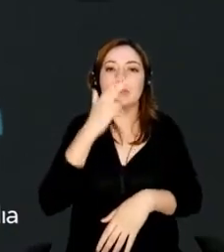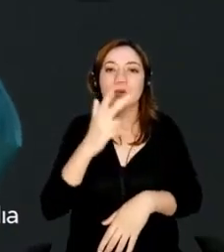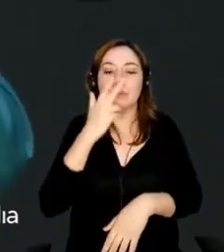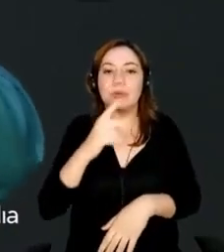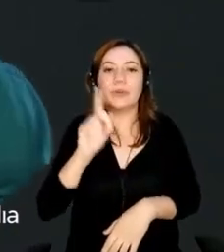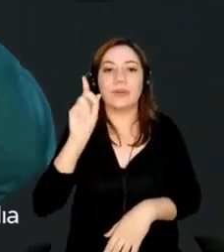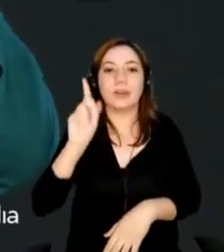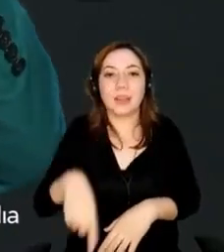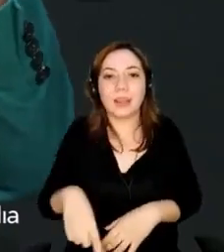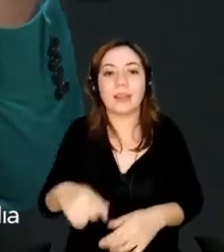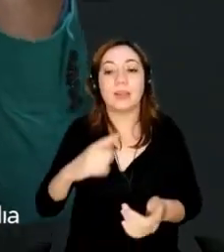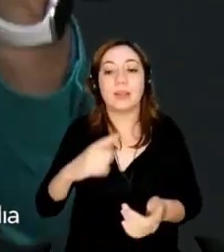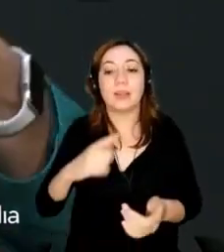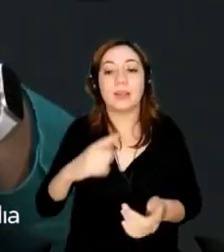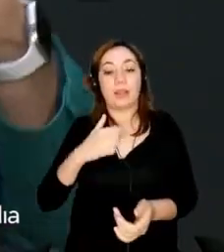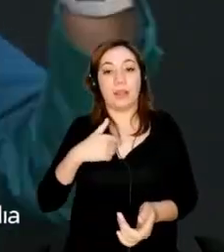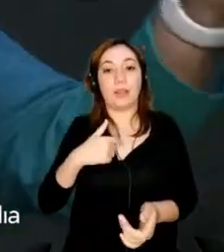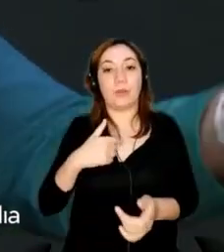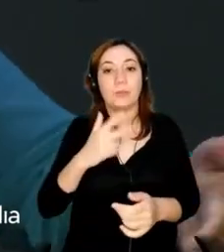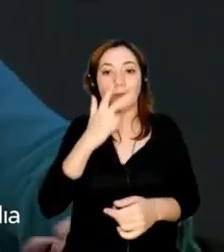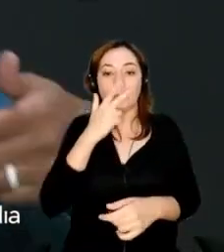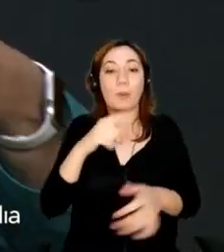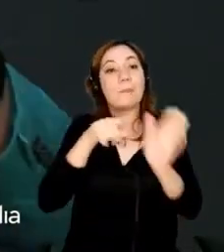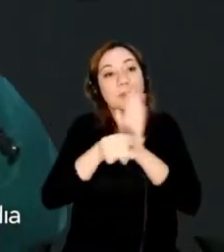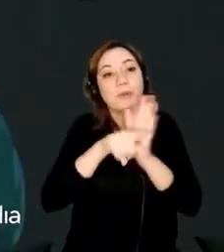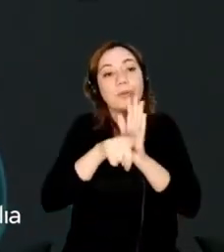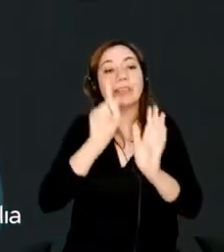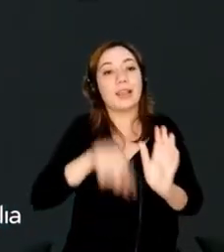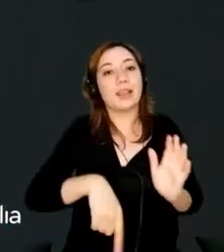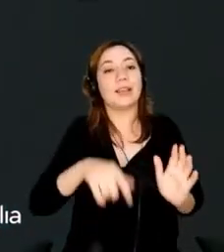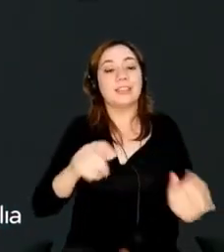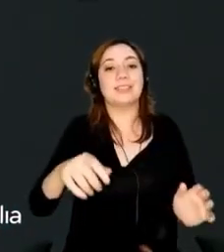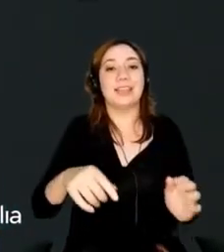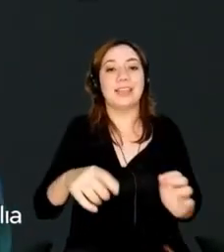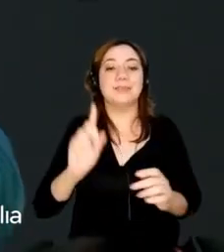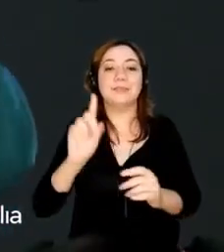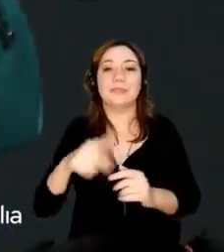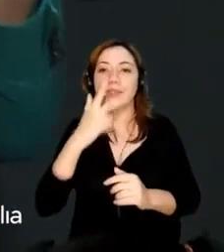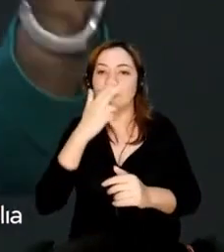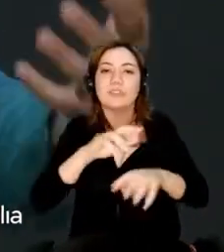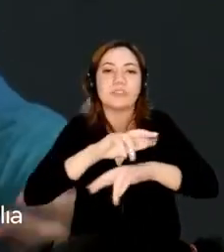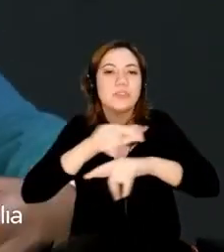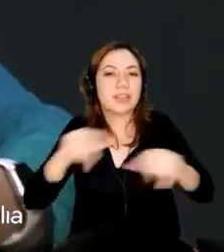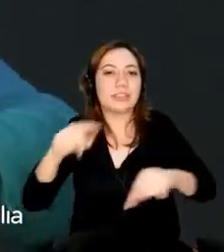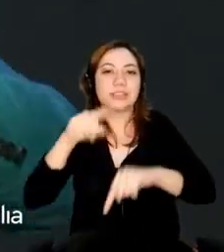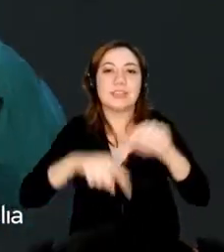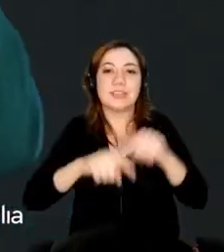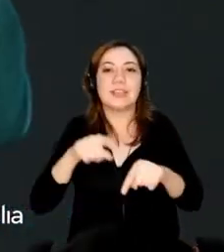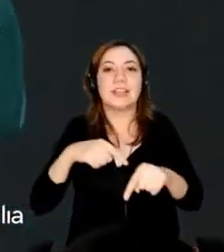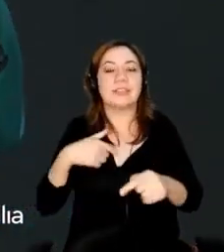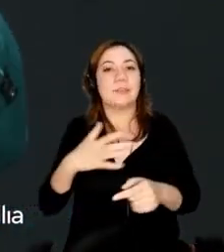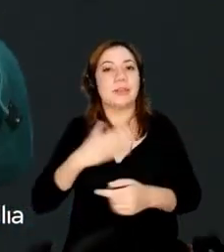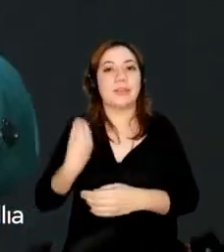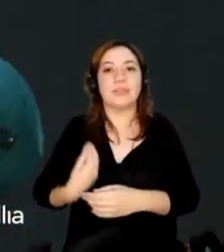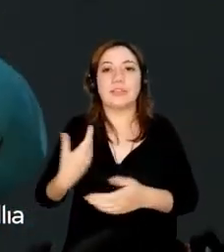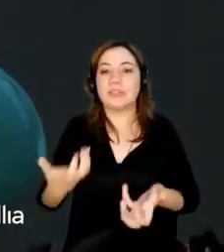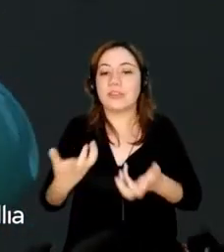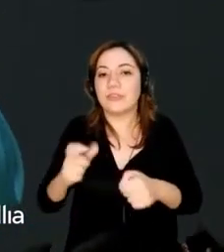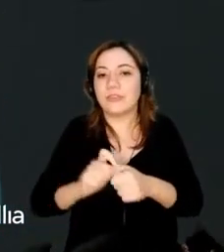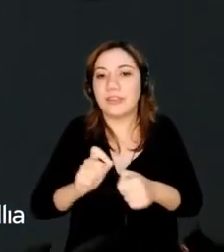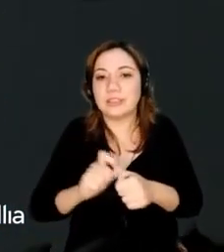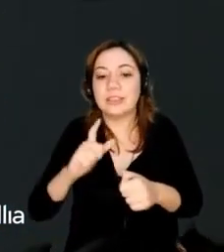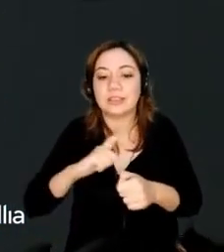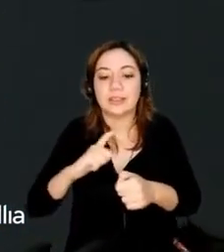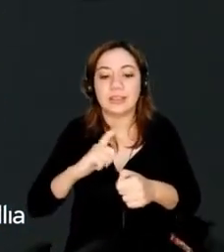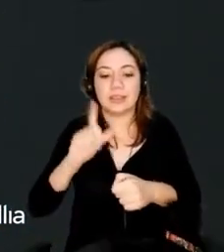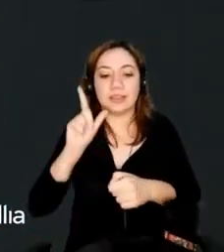call, right? And then imagine there are other tasks in my life that I don't necessarily want to do, and I have a digital version of myself. And then as the metaverse continues to